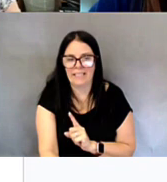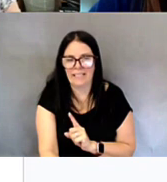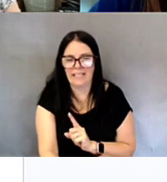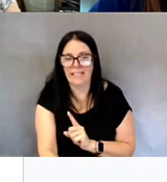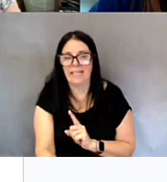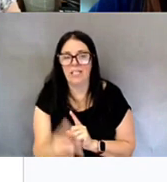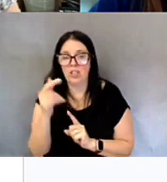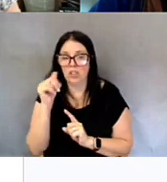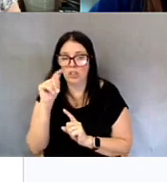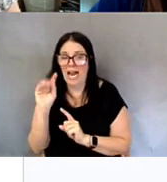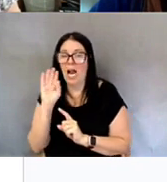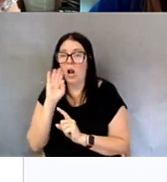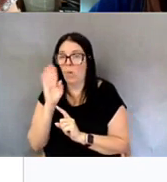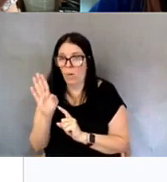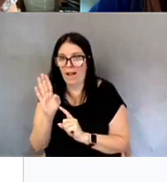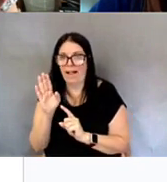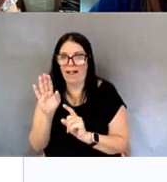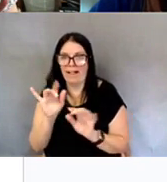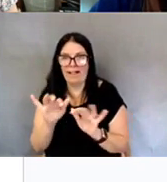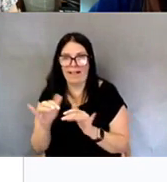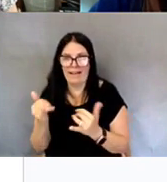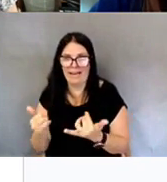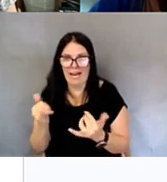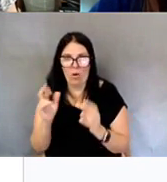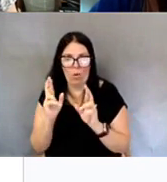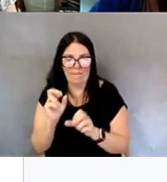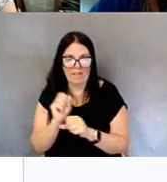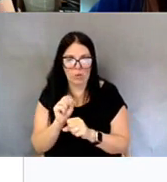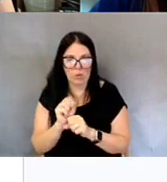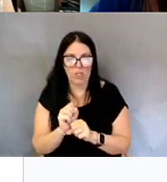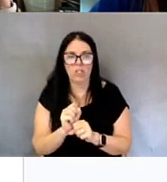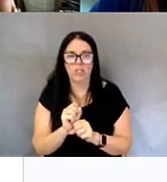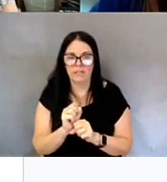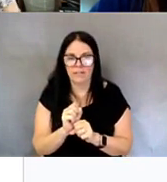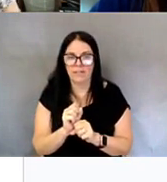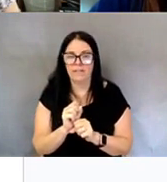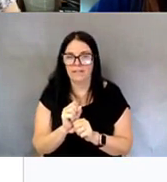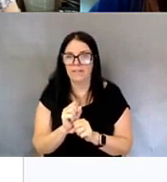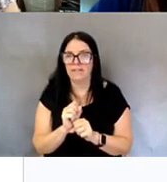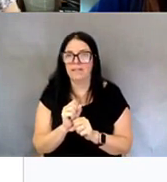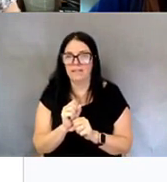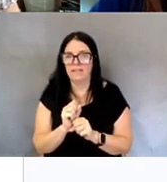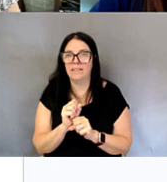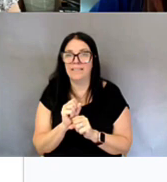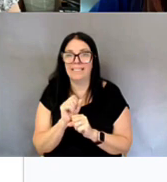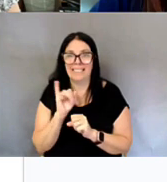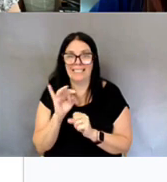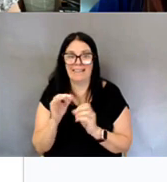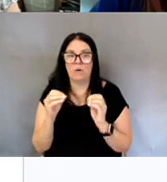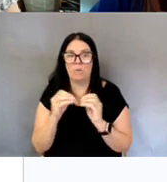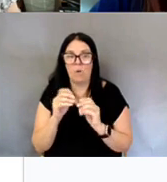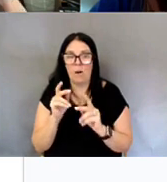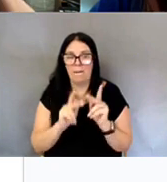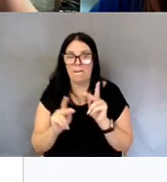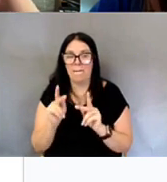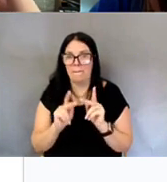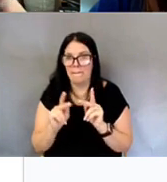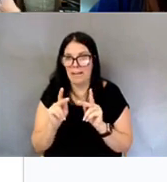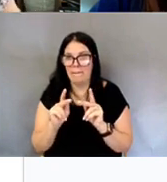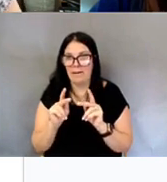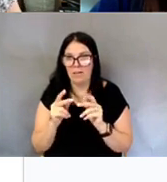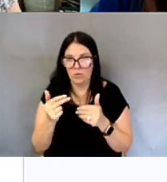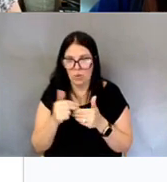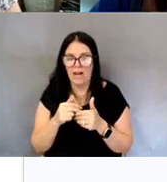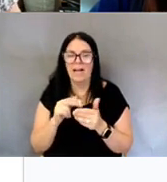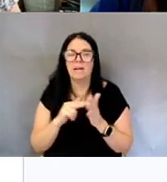chat is going in right now. Hopefully that link works, so please let me know. I'll see if I see more participants joining the document, and that tells me